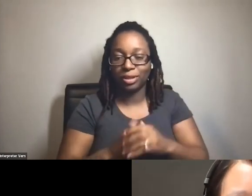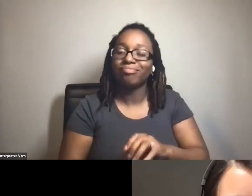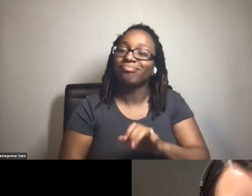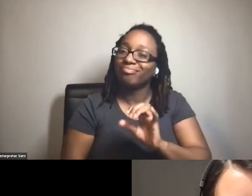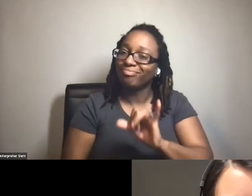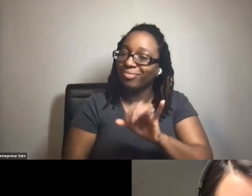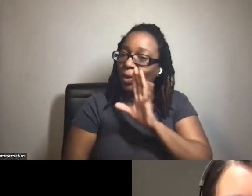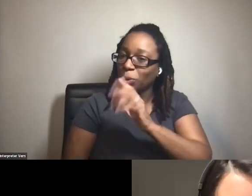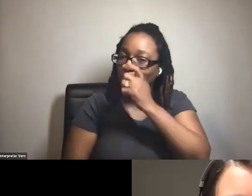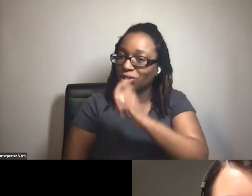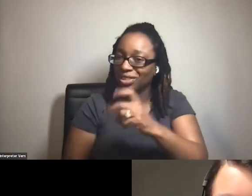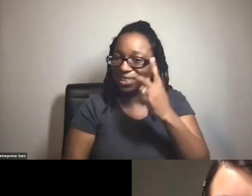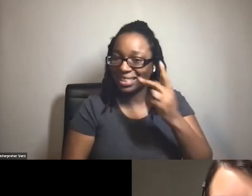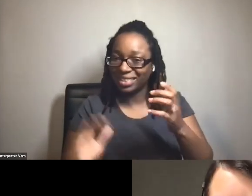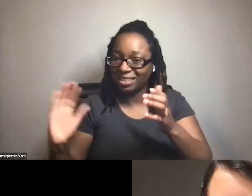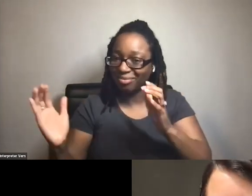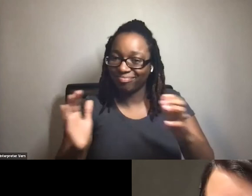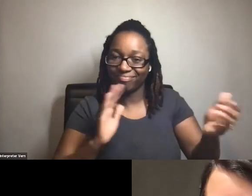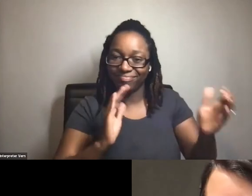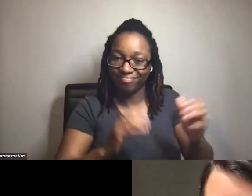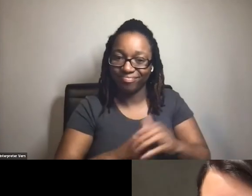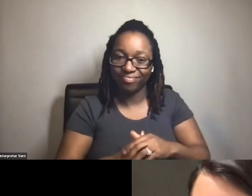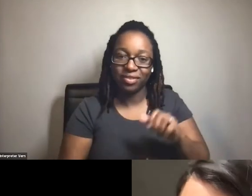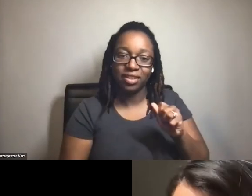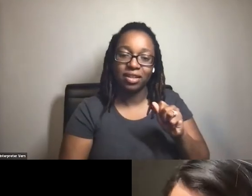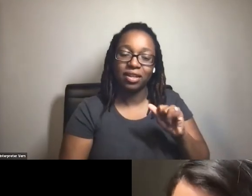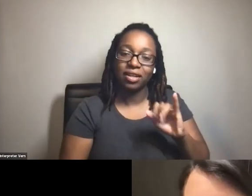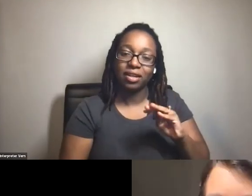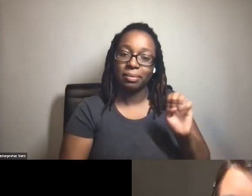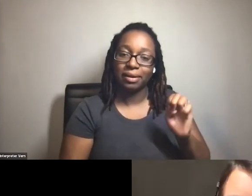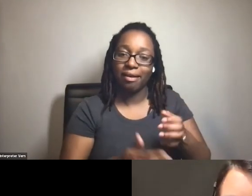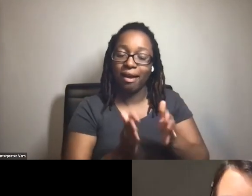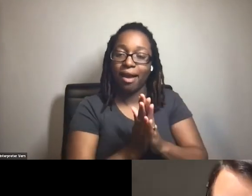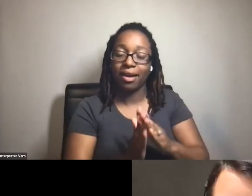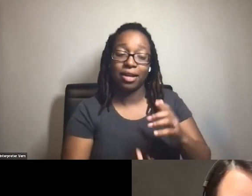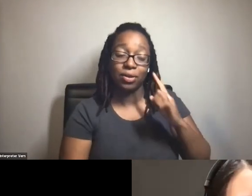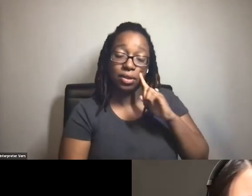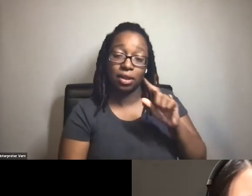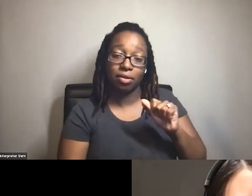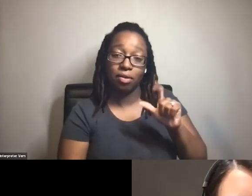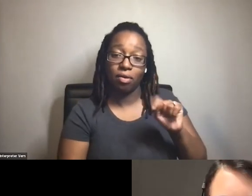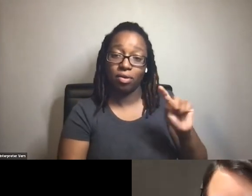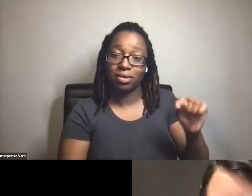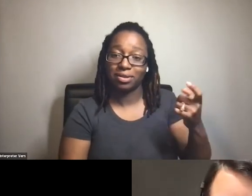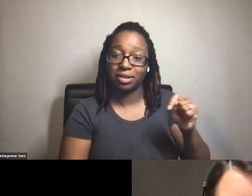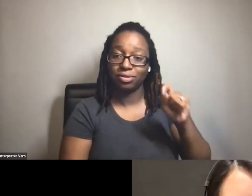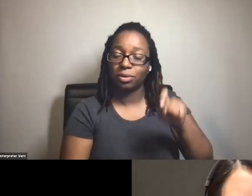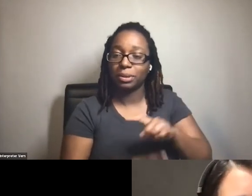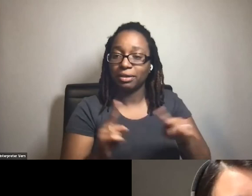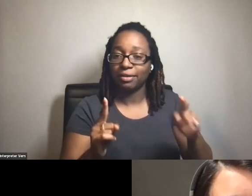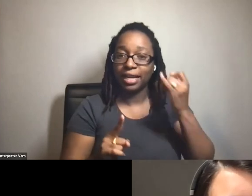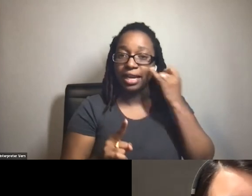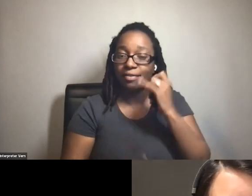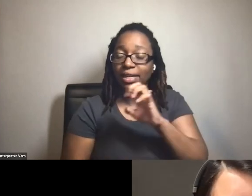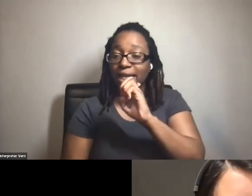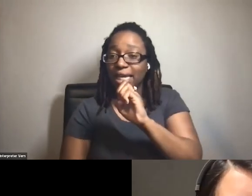a comparison as well. Amy also asked, do you think alt text should be very different depending on whether it's an e-commerce